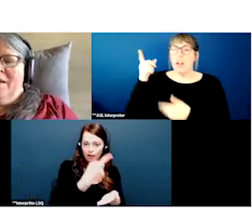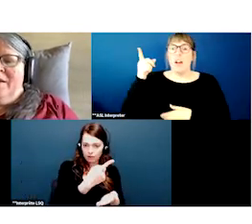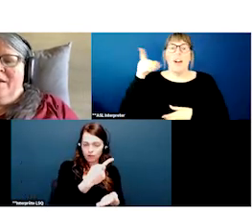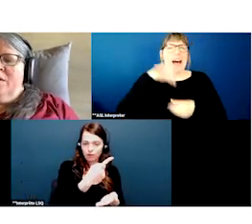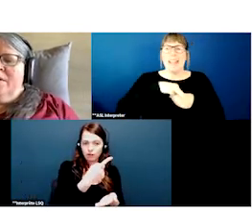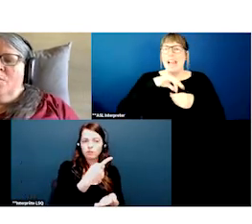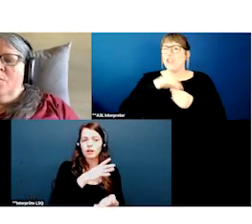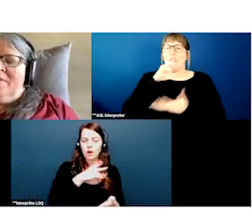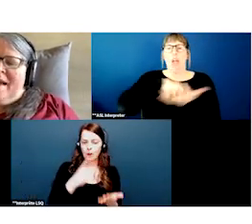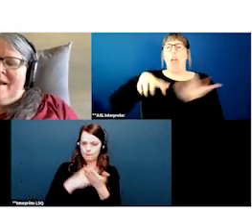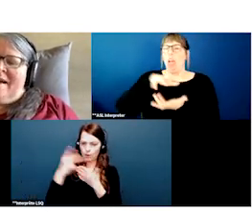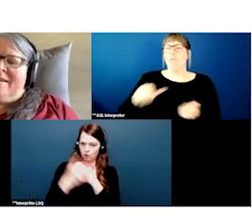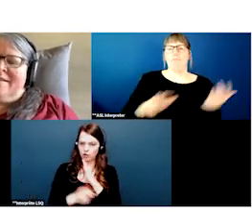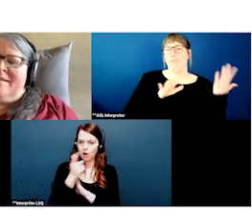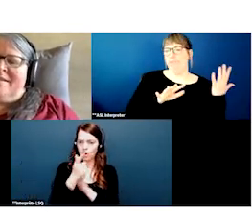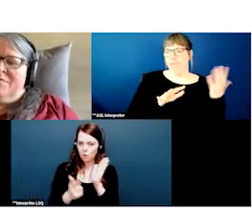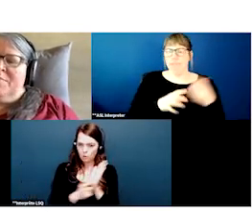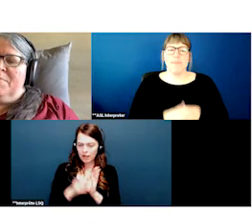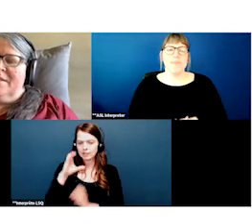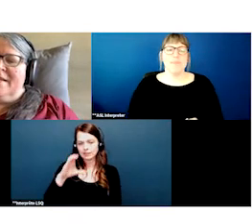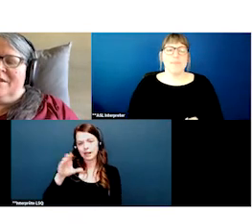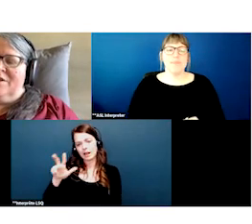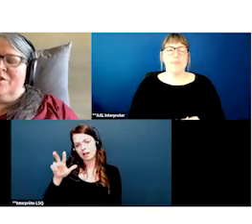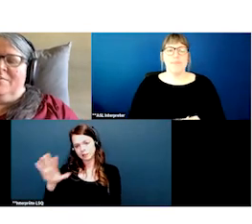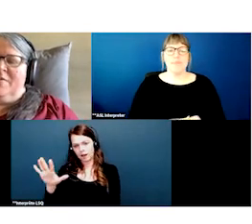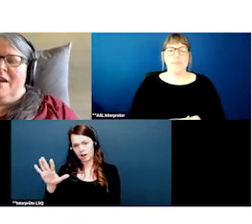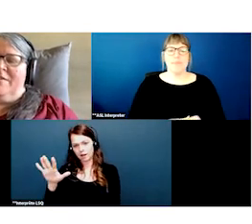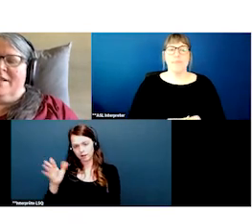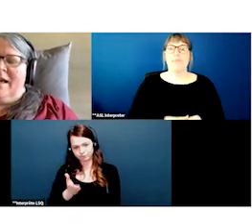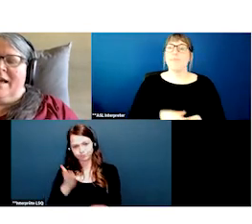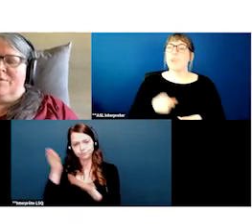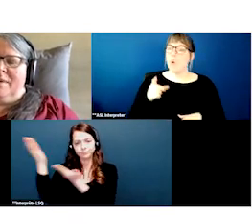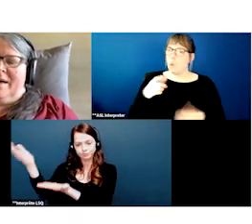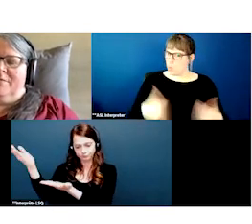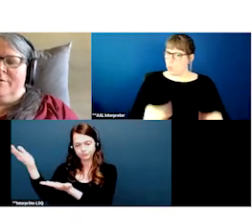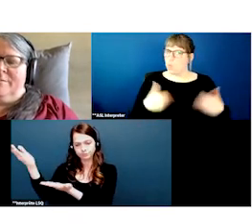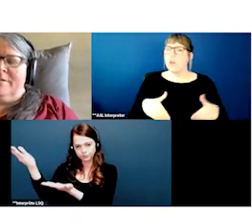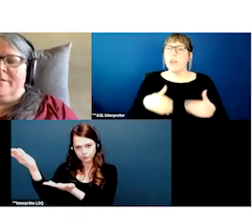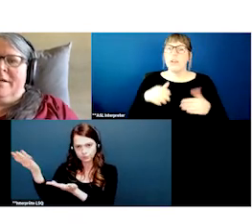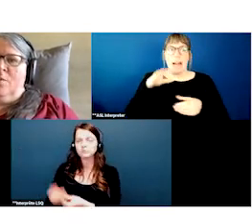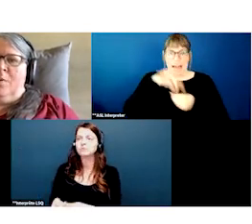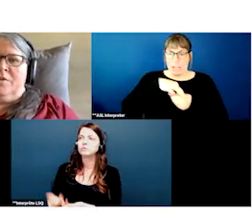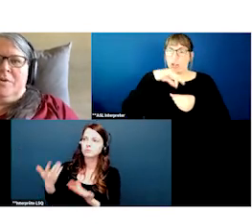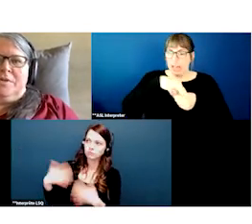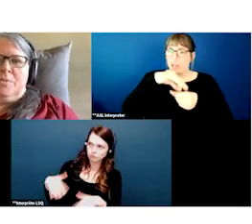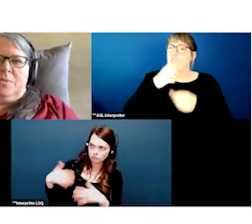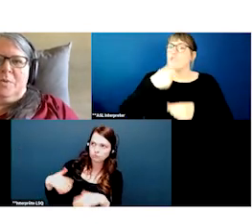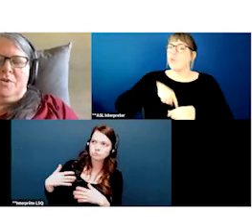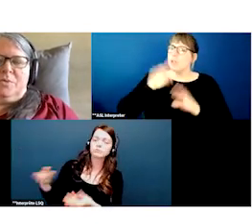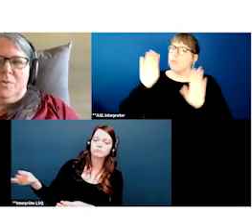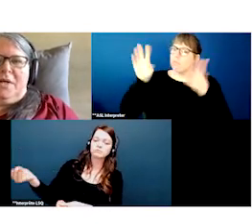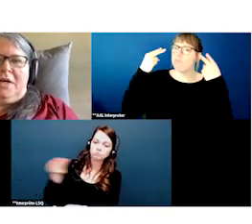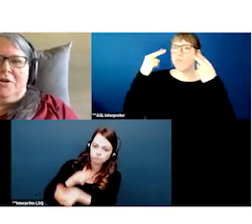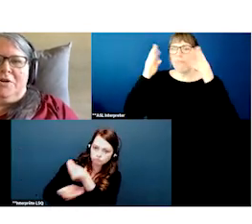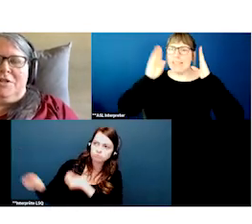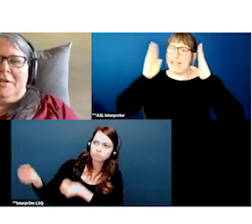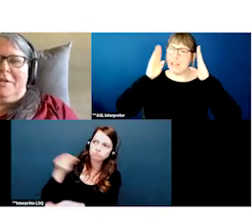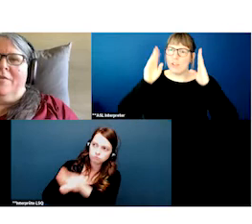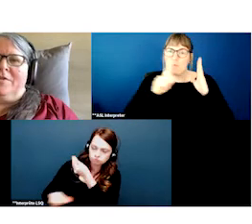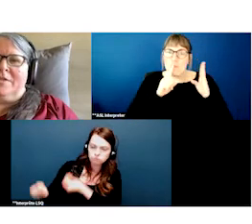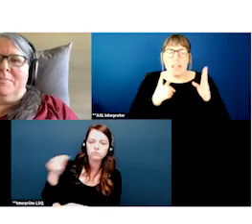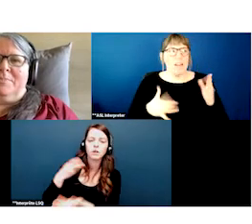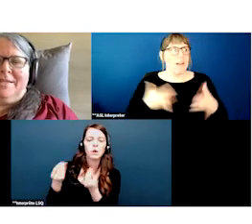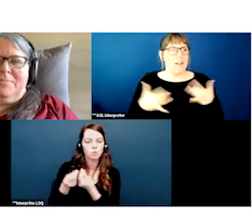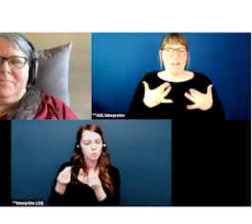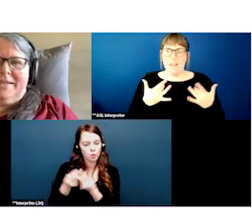that away. We then had considerable attention in various election platforms, which was really